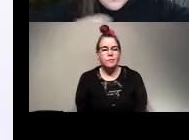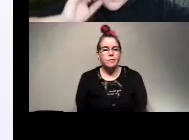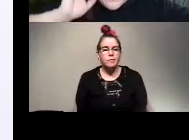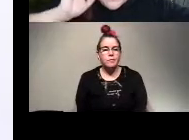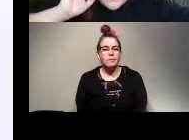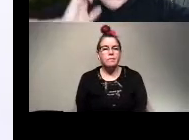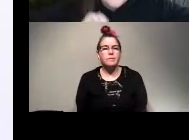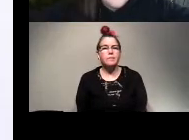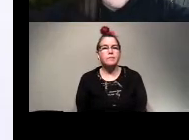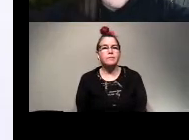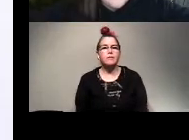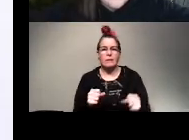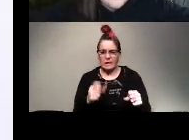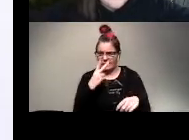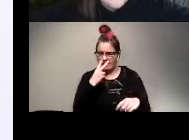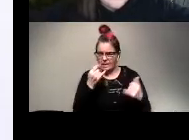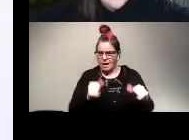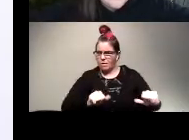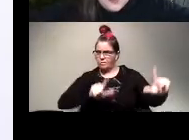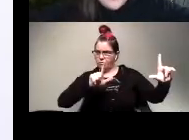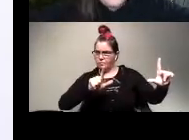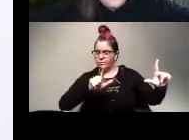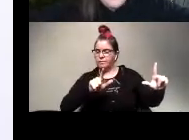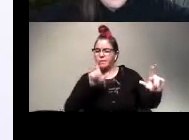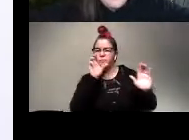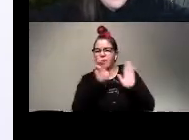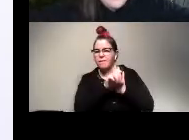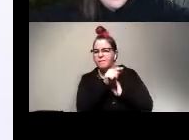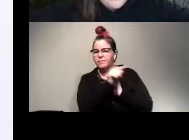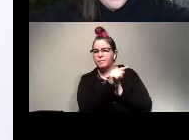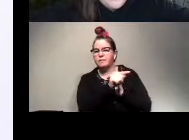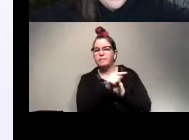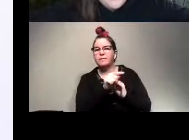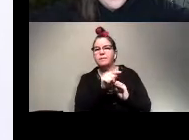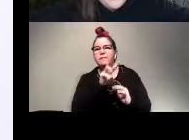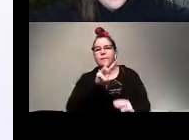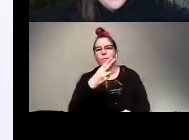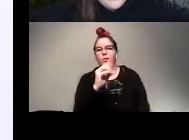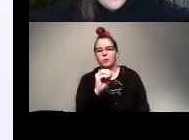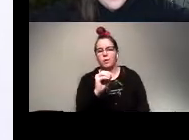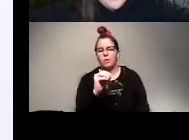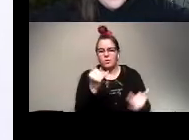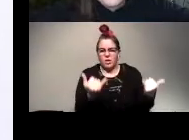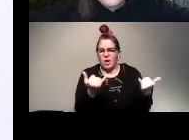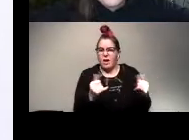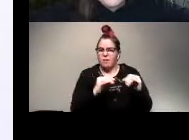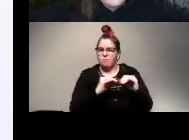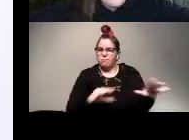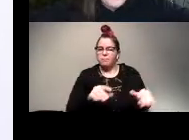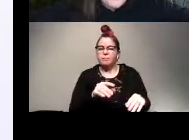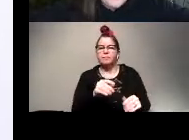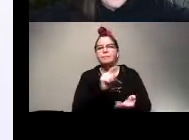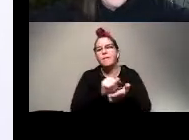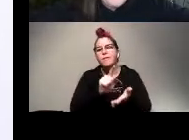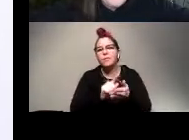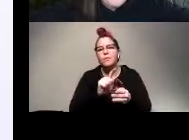right, so all of you should be able to see this graphic from the WHO from today. So every week, the World